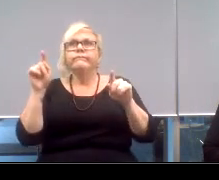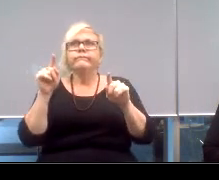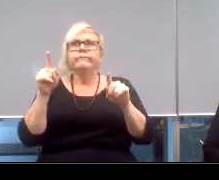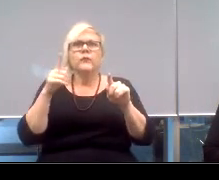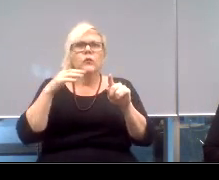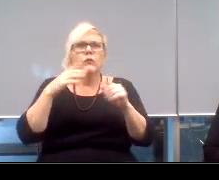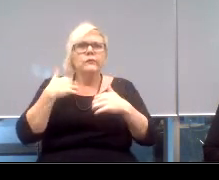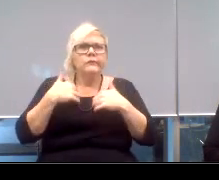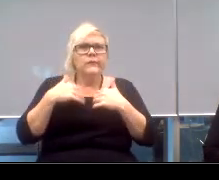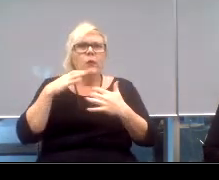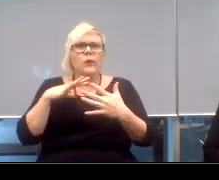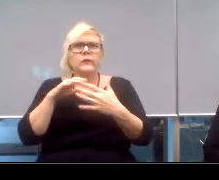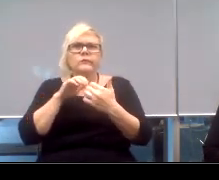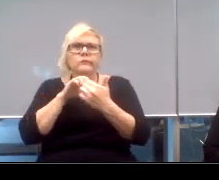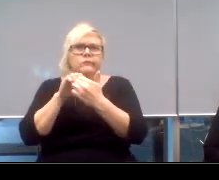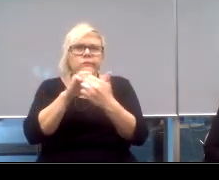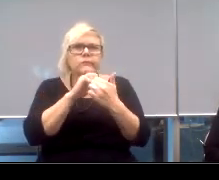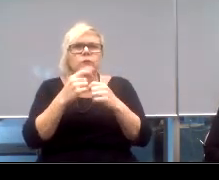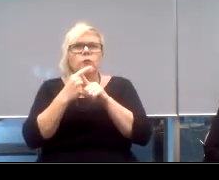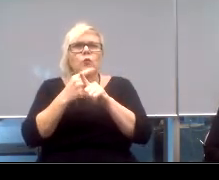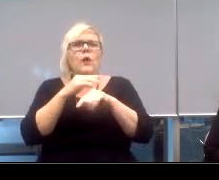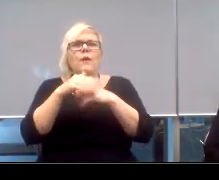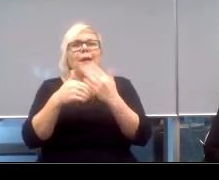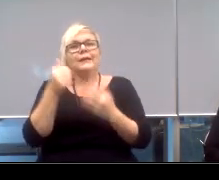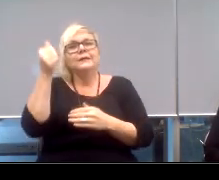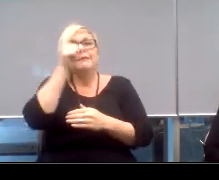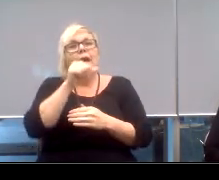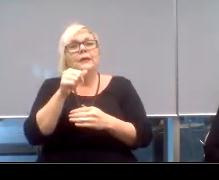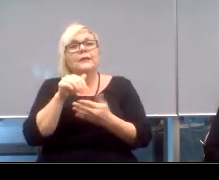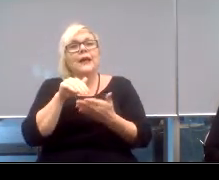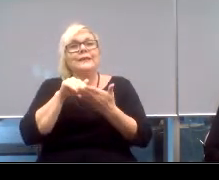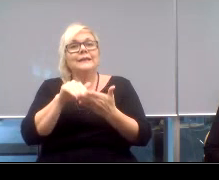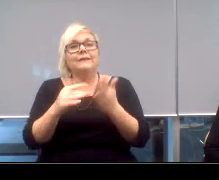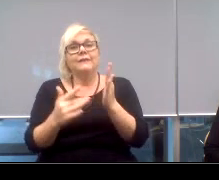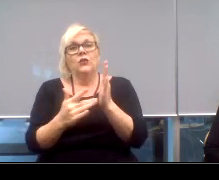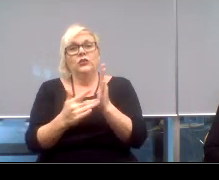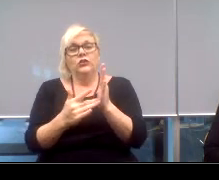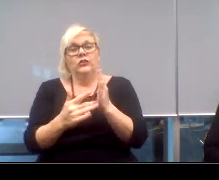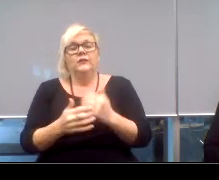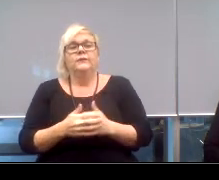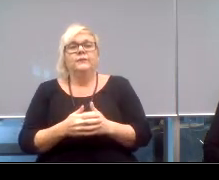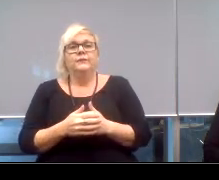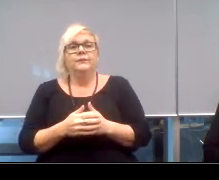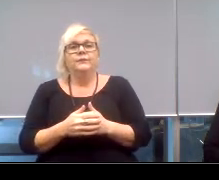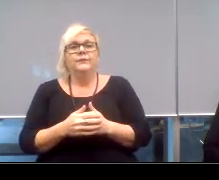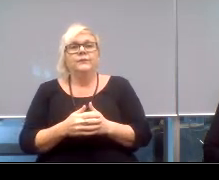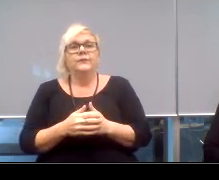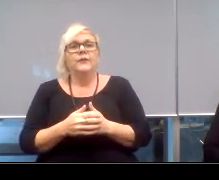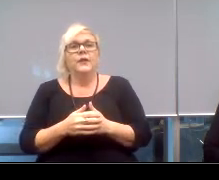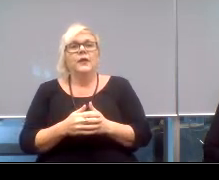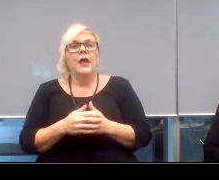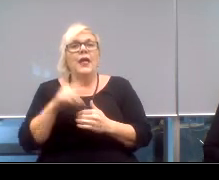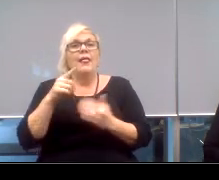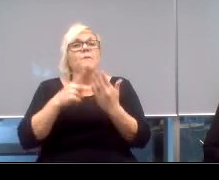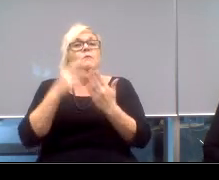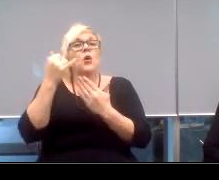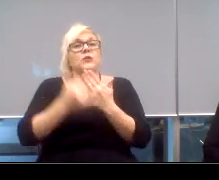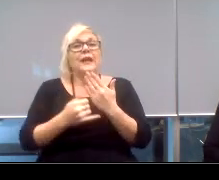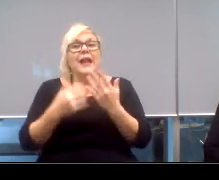on issues and practices related to smart assistive technology. Our project has